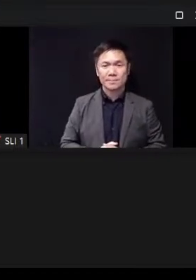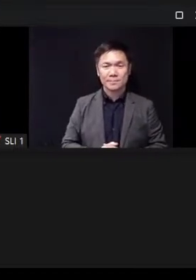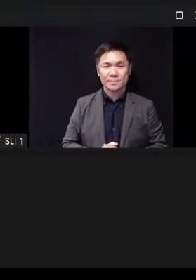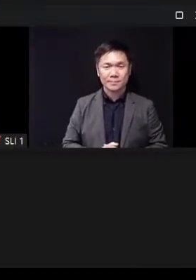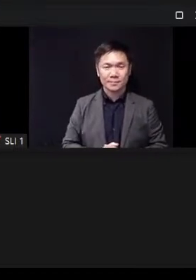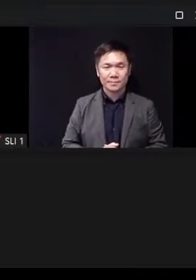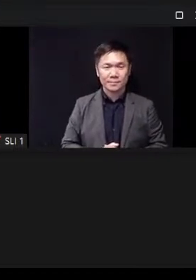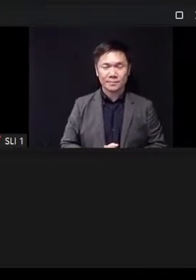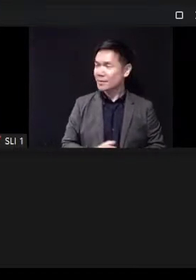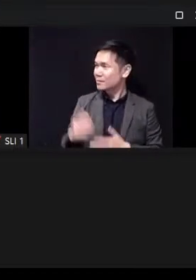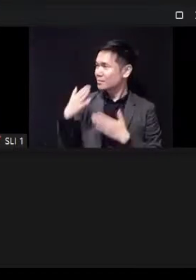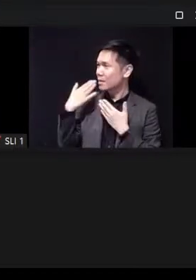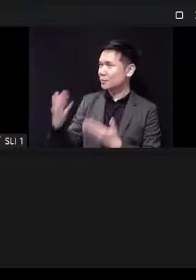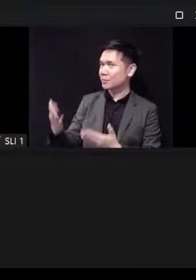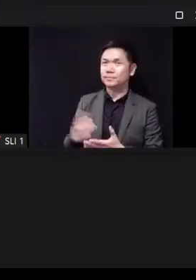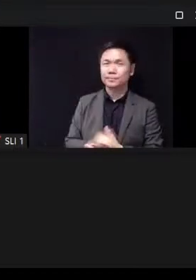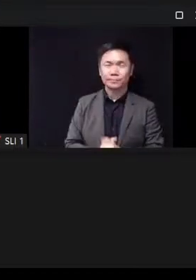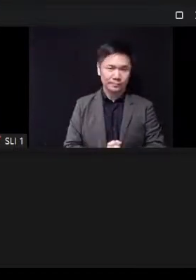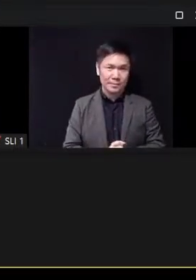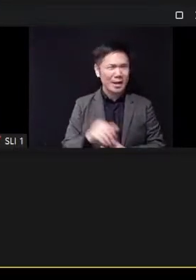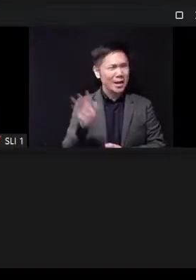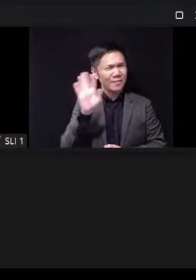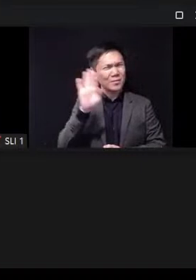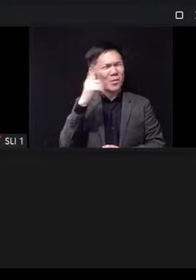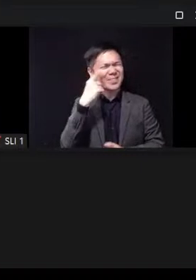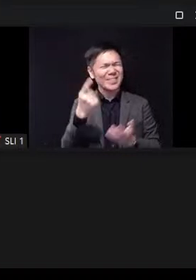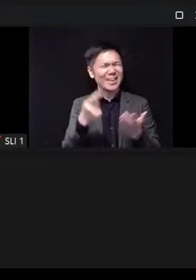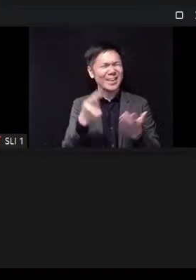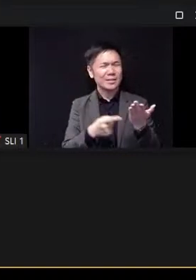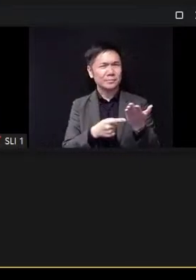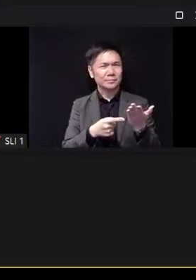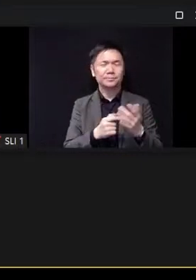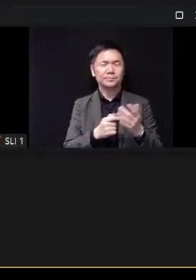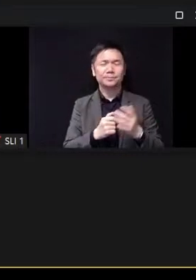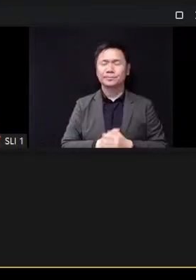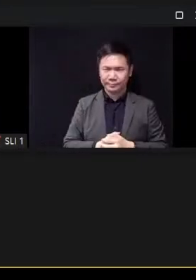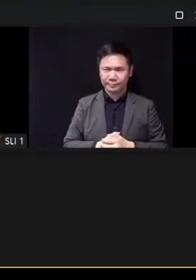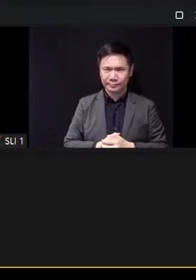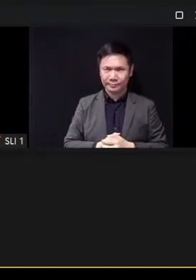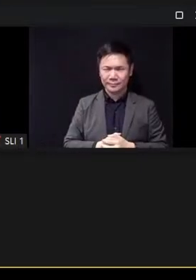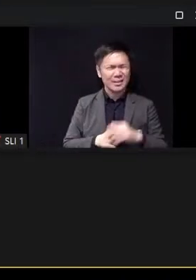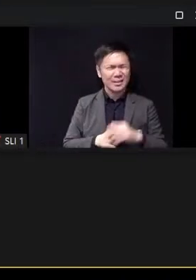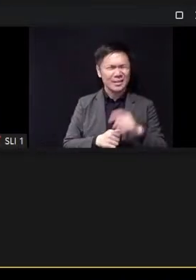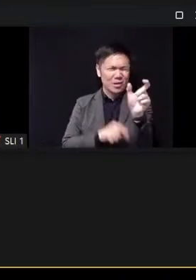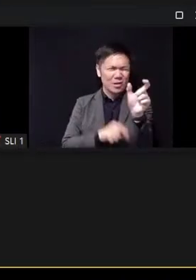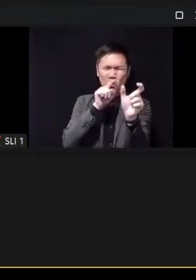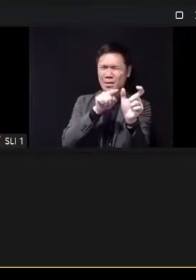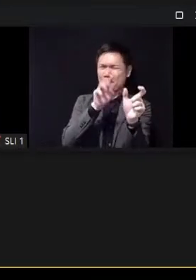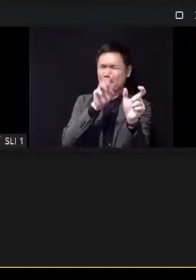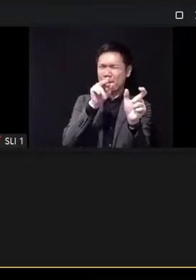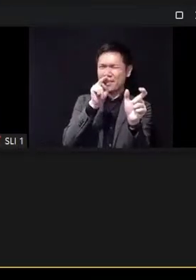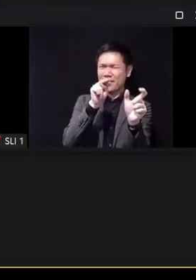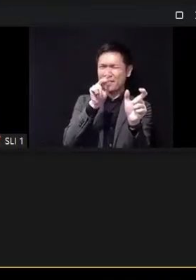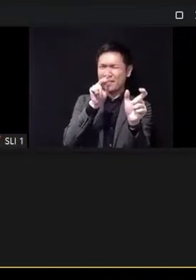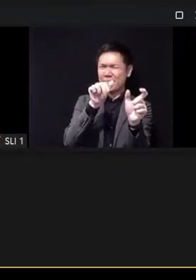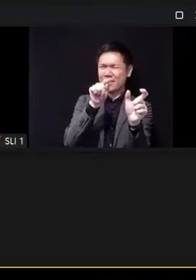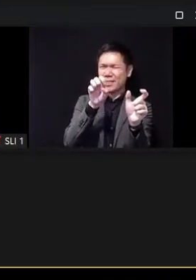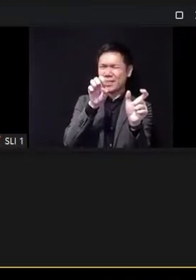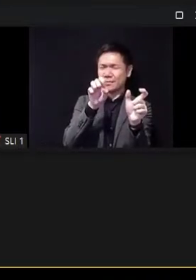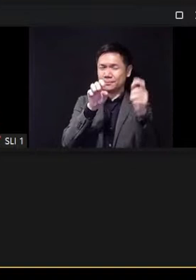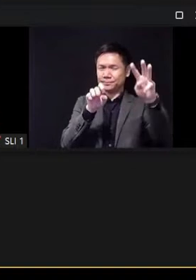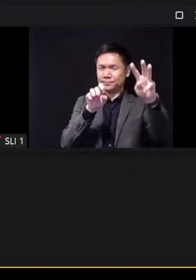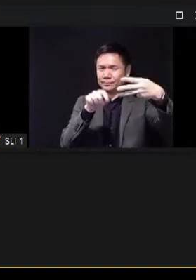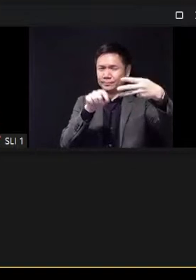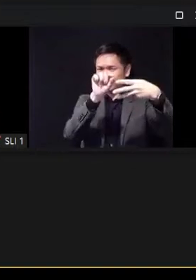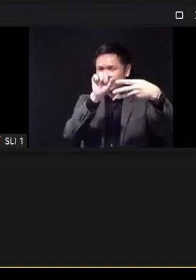Thank you, Madam Chair. I have a technical correction. Before the word mandates, on the third